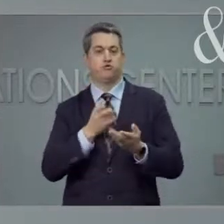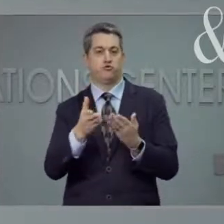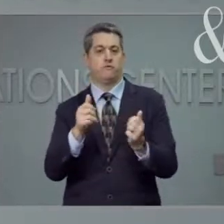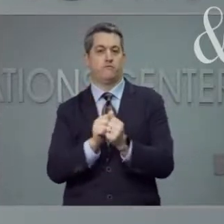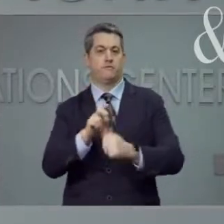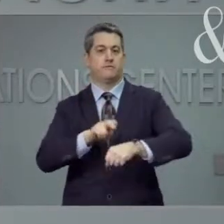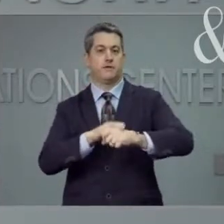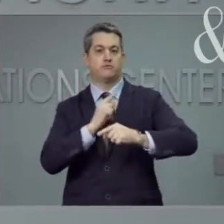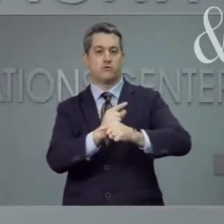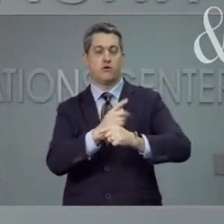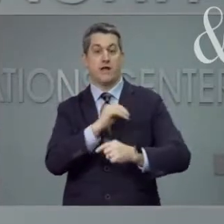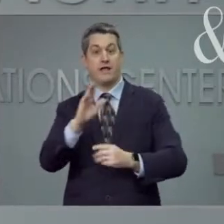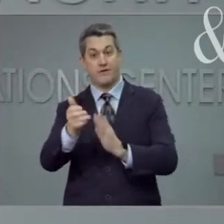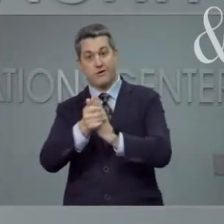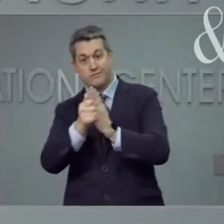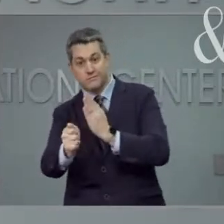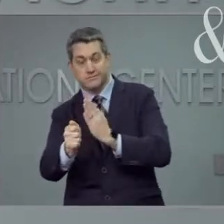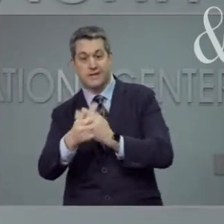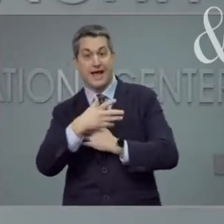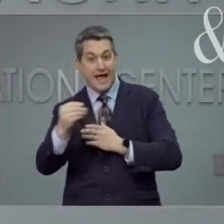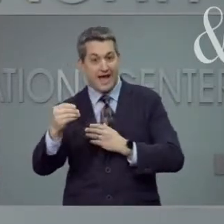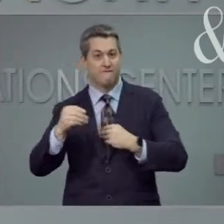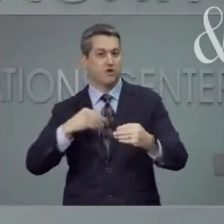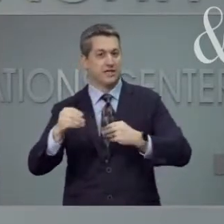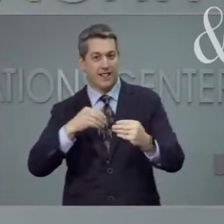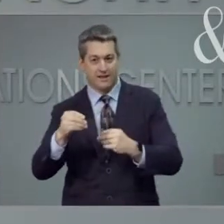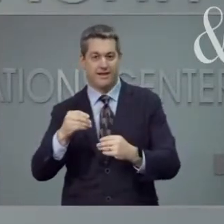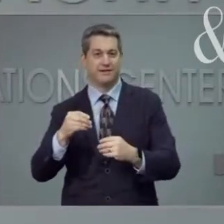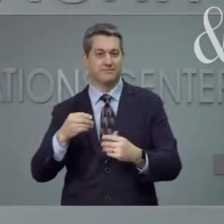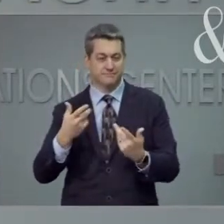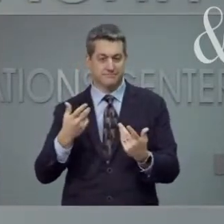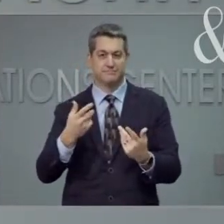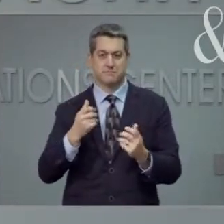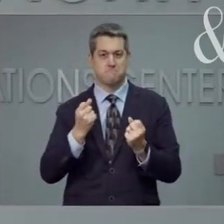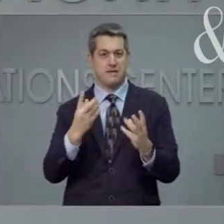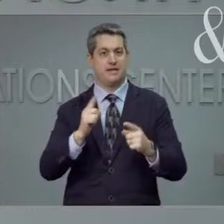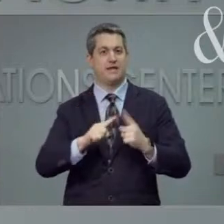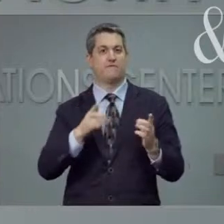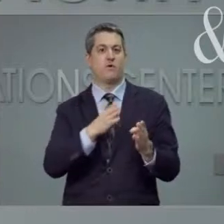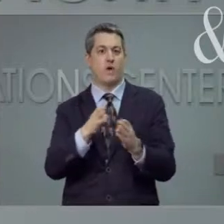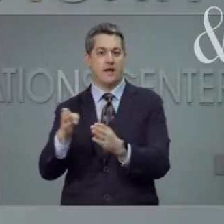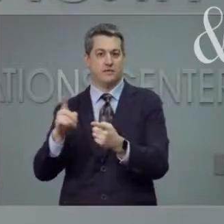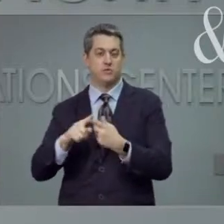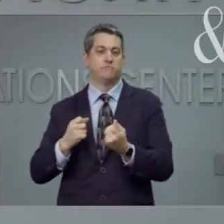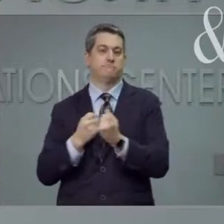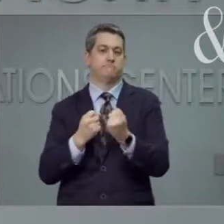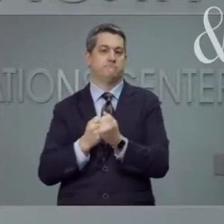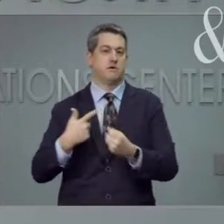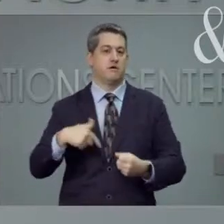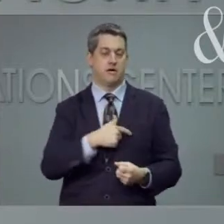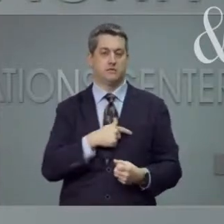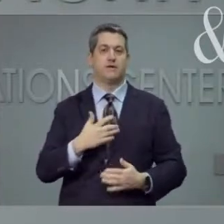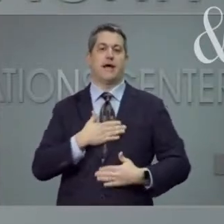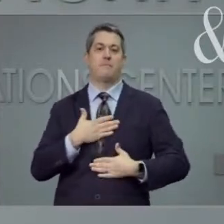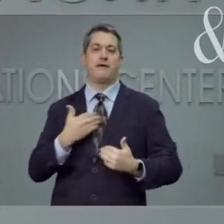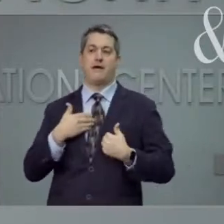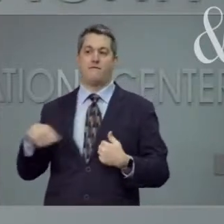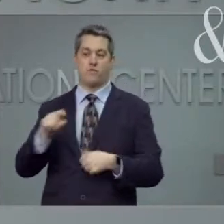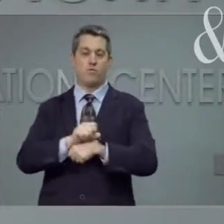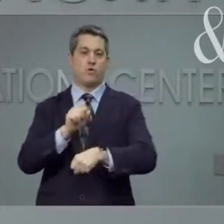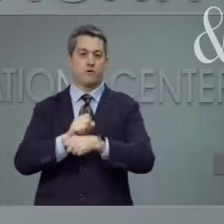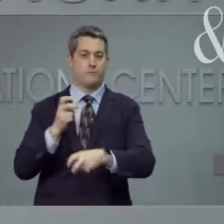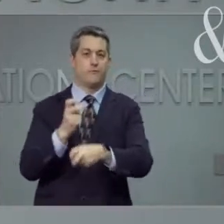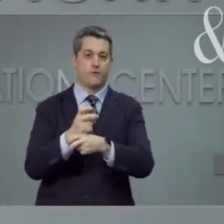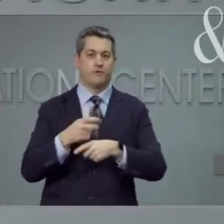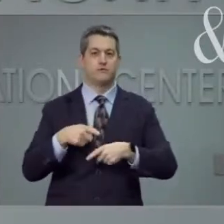their expertise and versatility in so many different areas. And it's good to have you working so hard